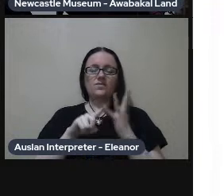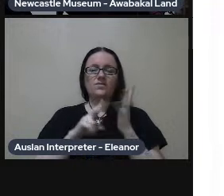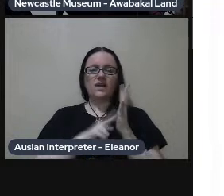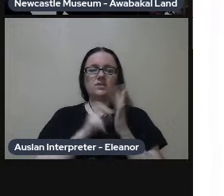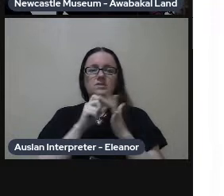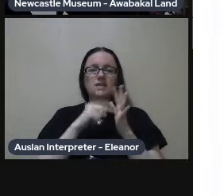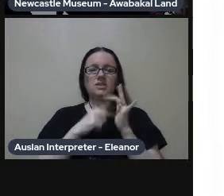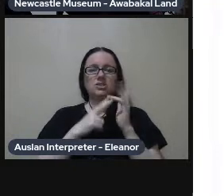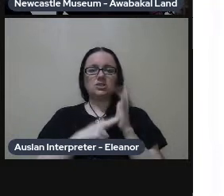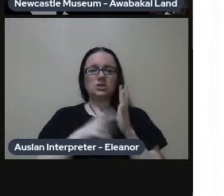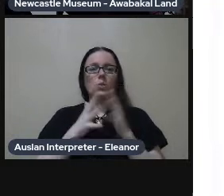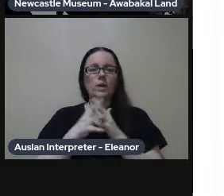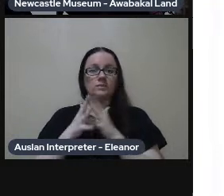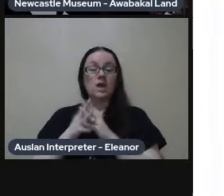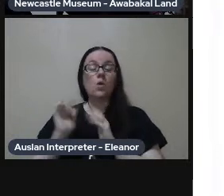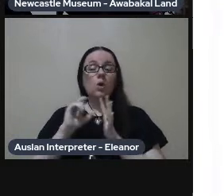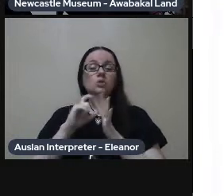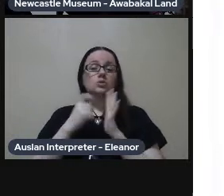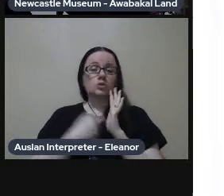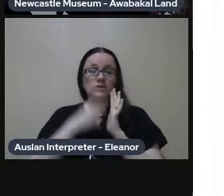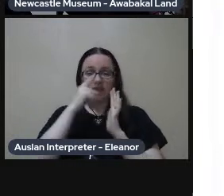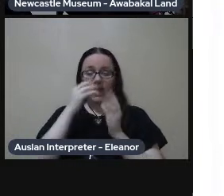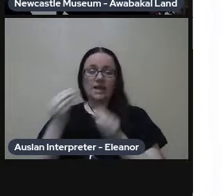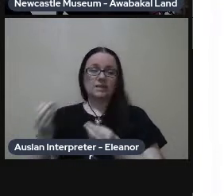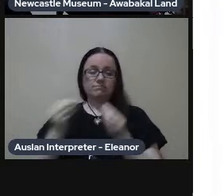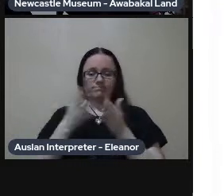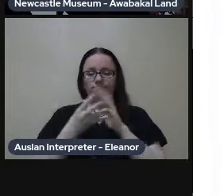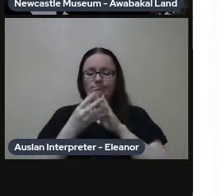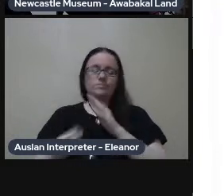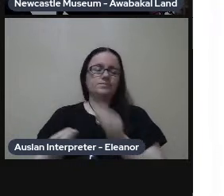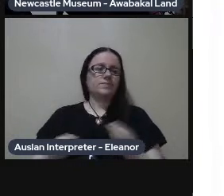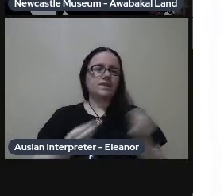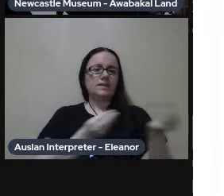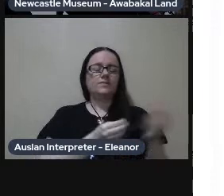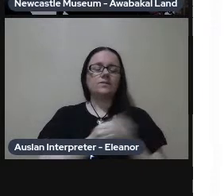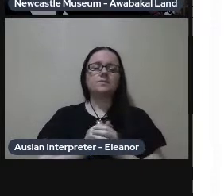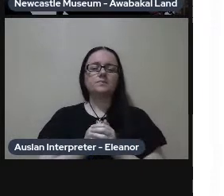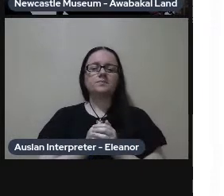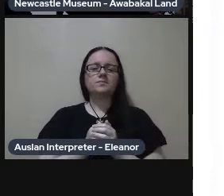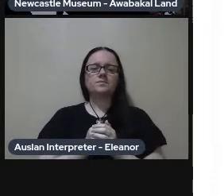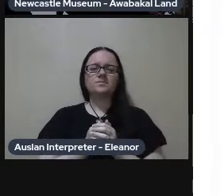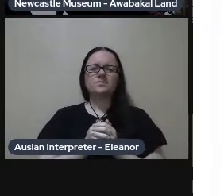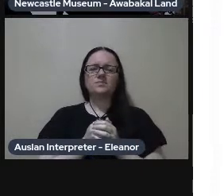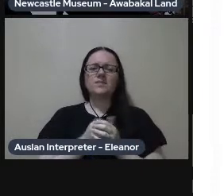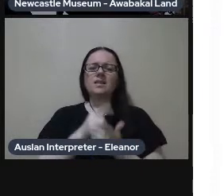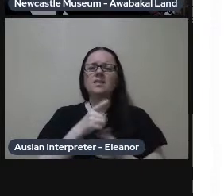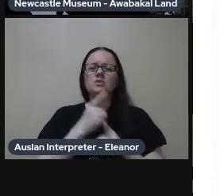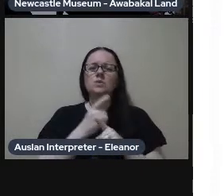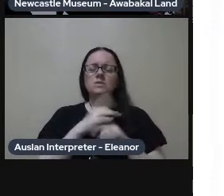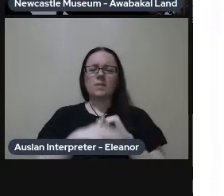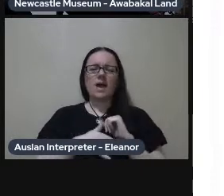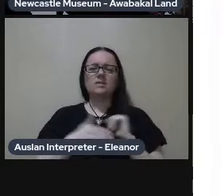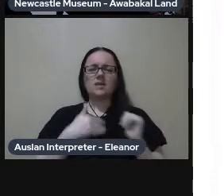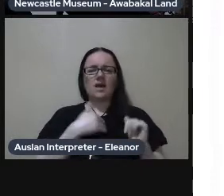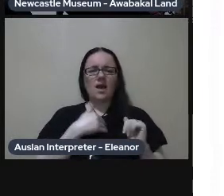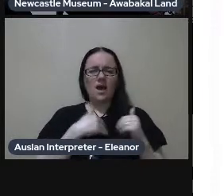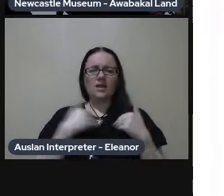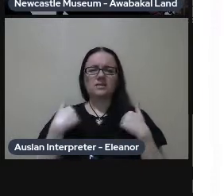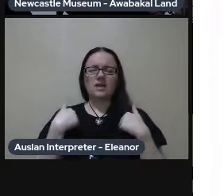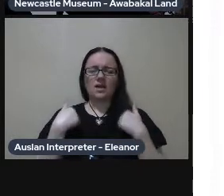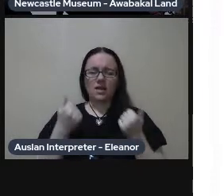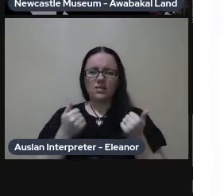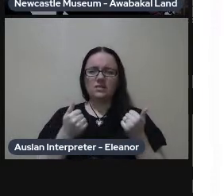of this. It will help you mark off some risk factors there in relation to heart and stroke health, but it also has a